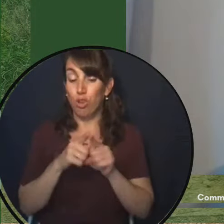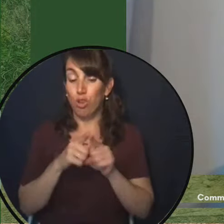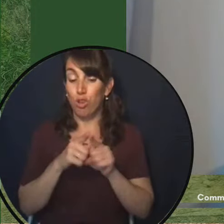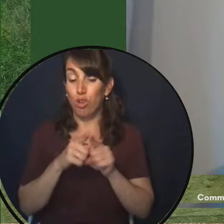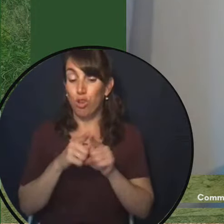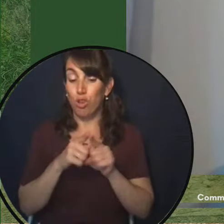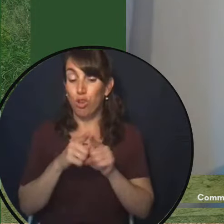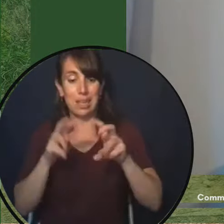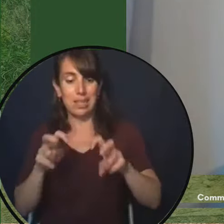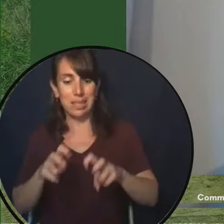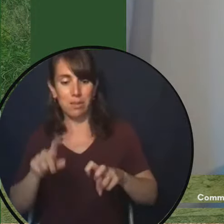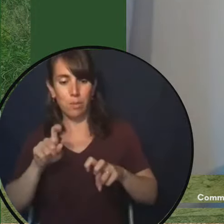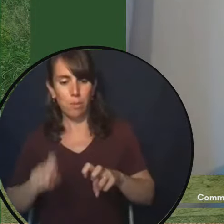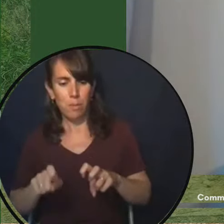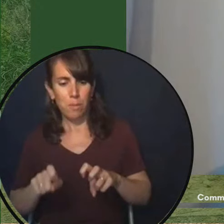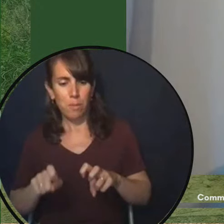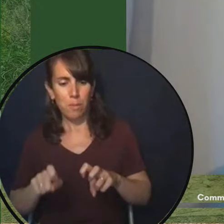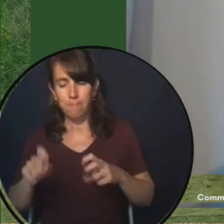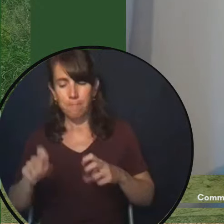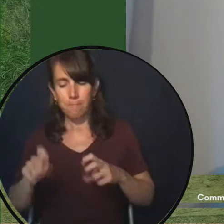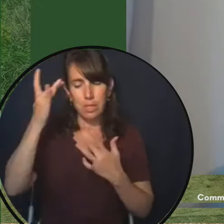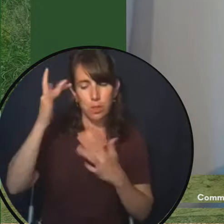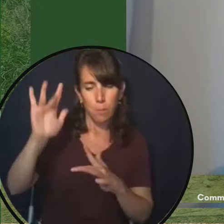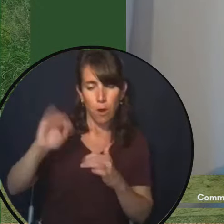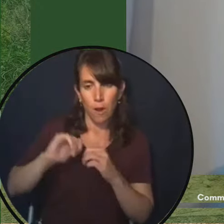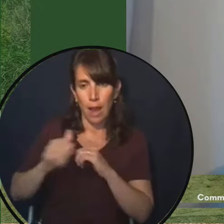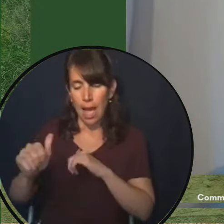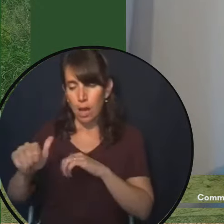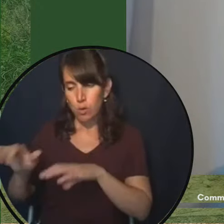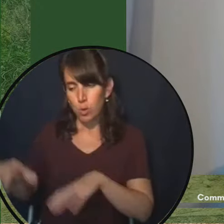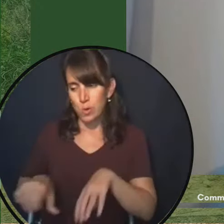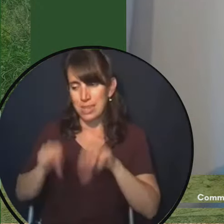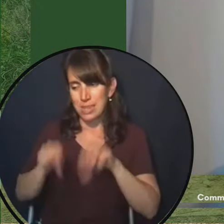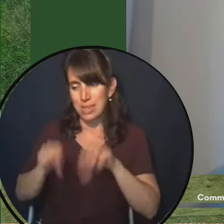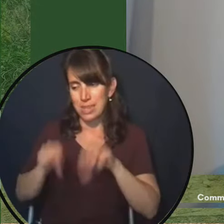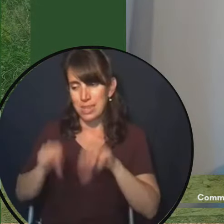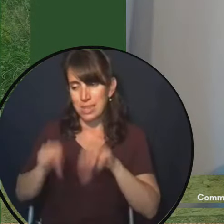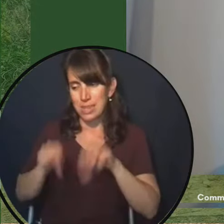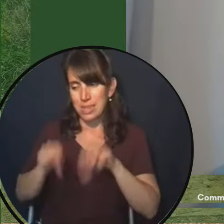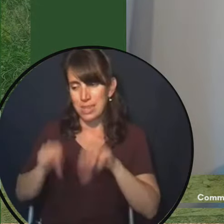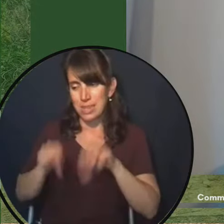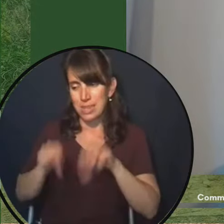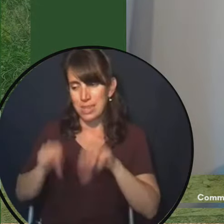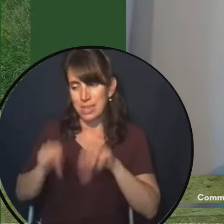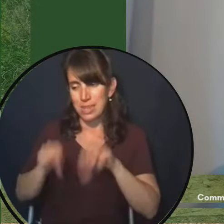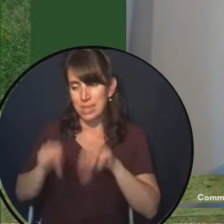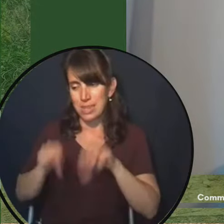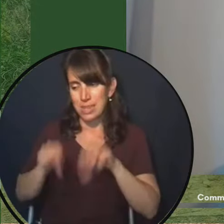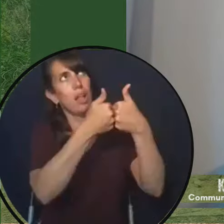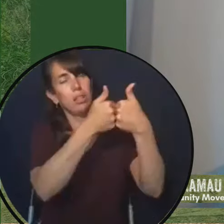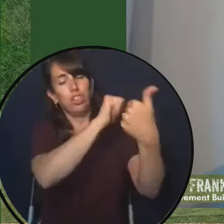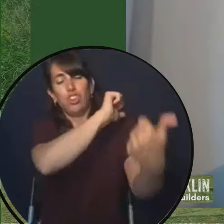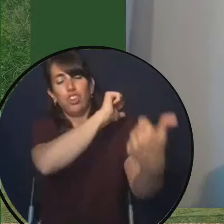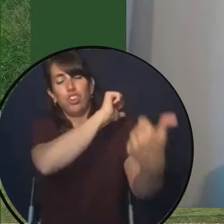that, actually take risks to challenge the authorities that we believe are oppressing us.